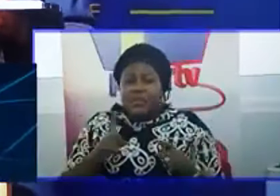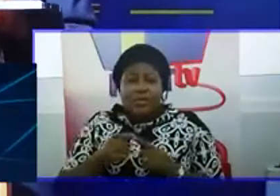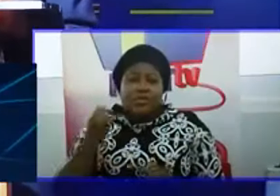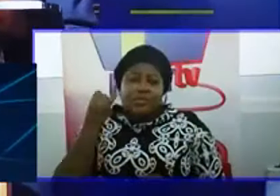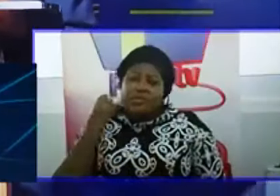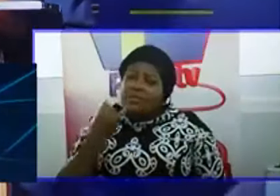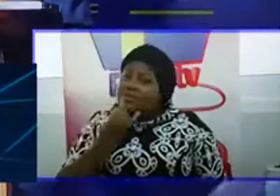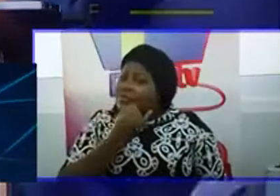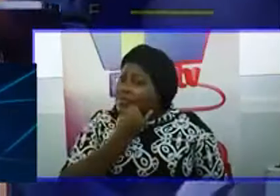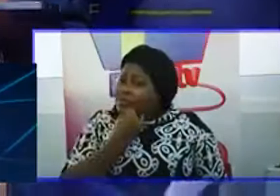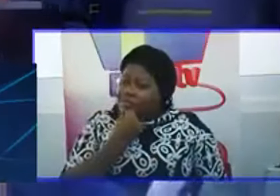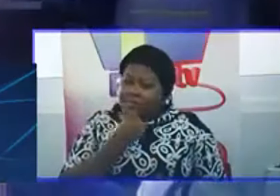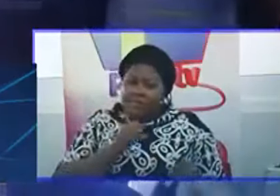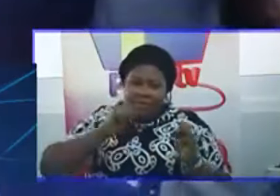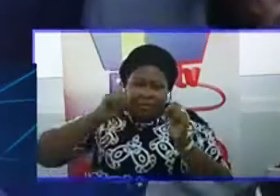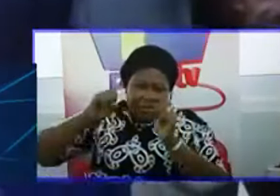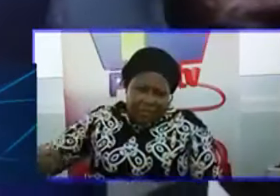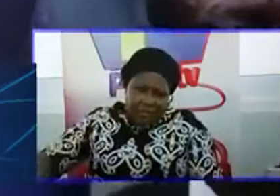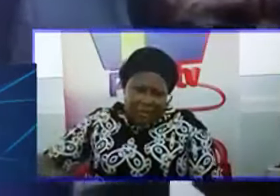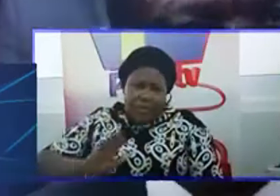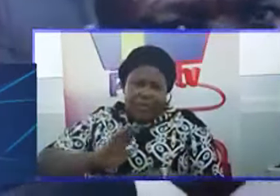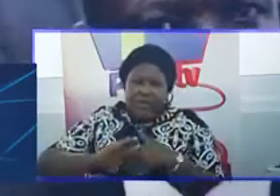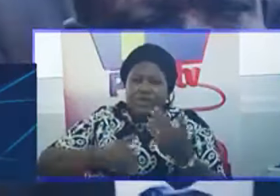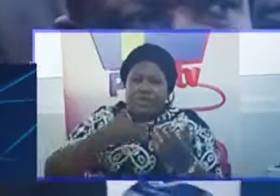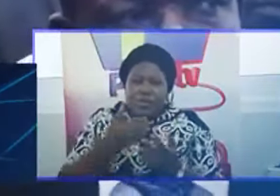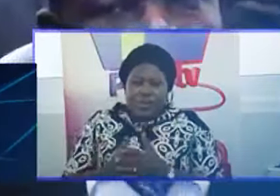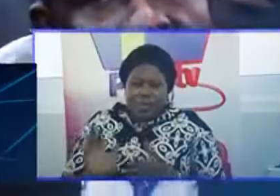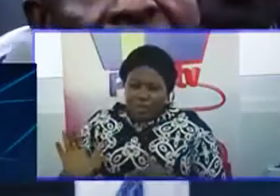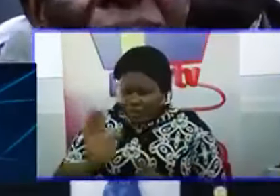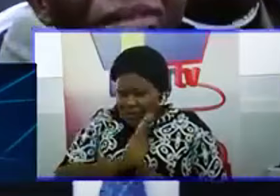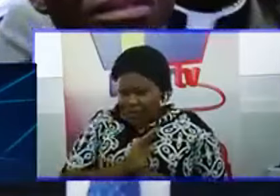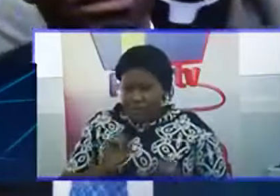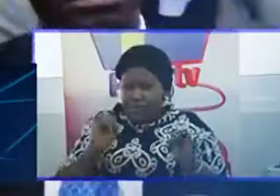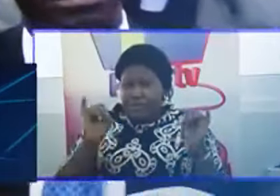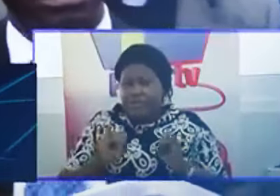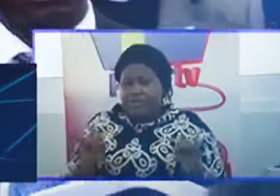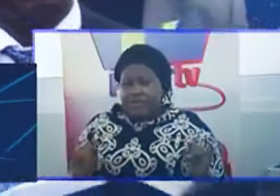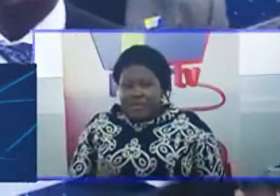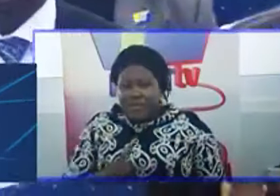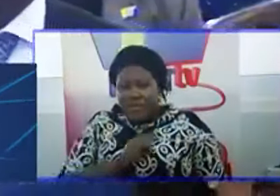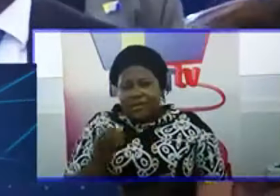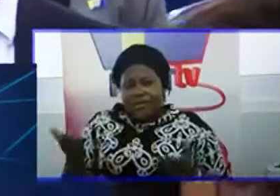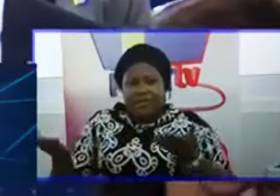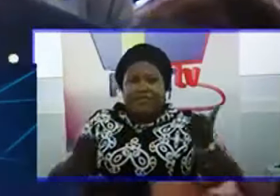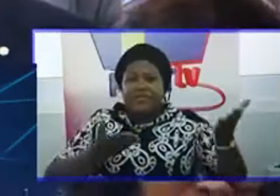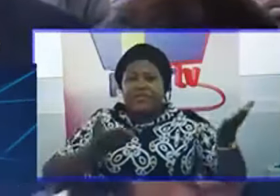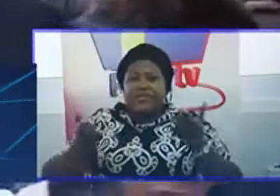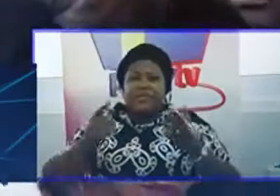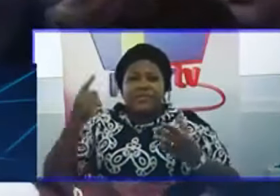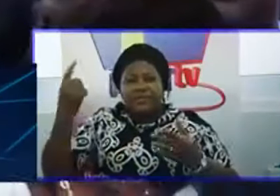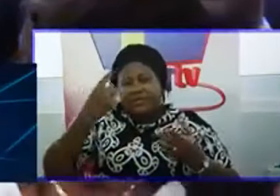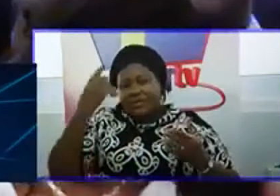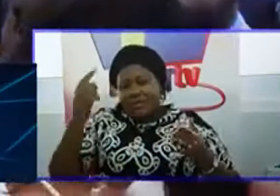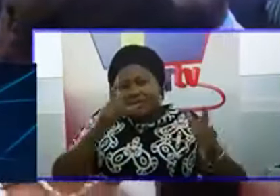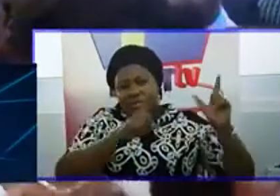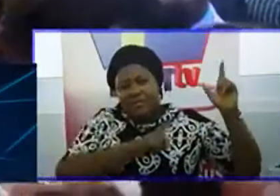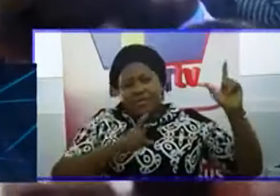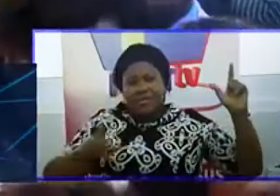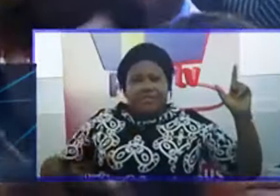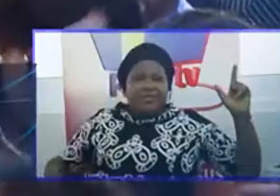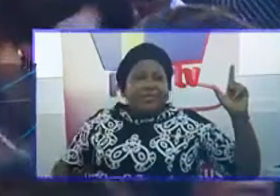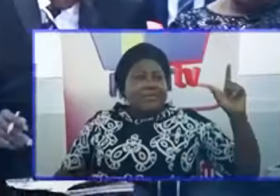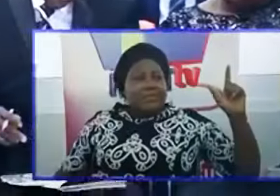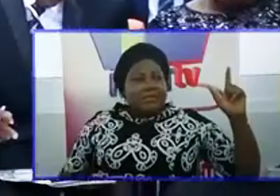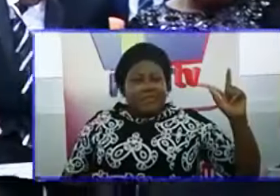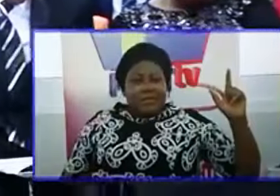away the Baals and the Asherah and served the Lord only. What a great